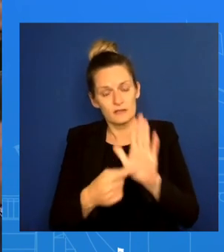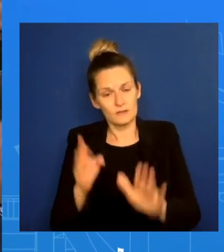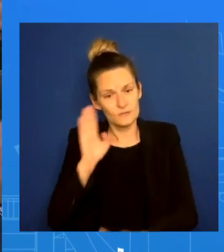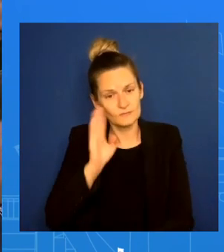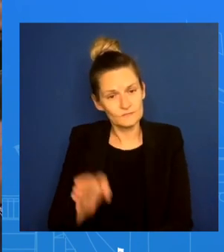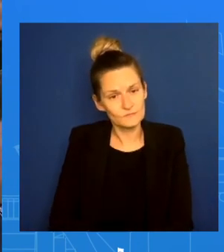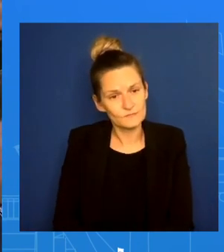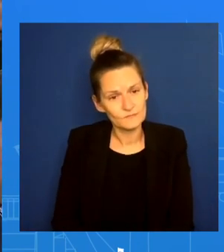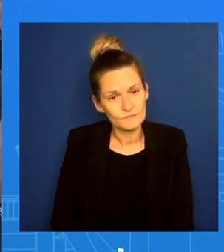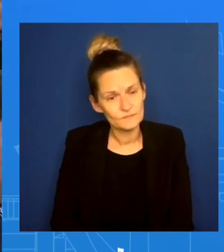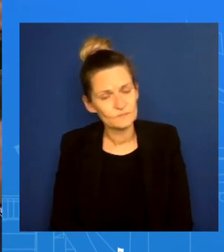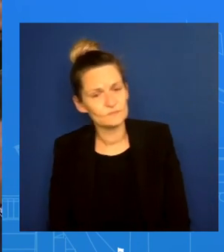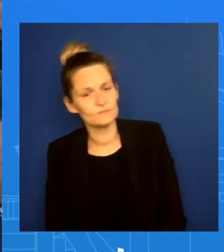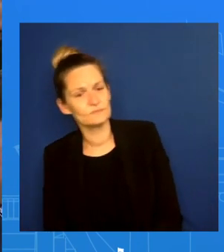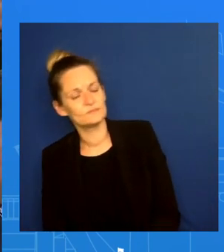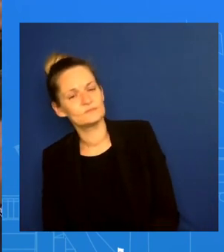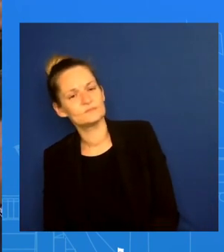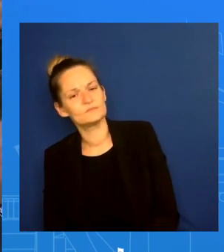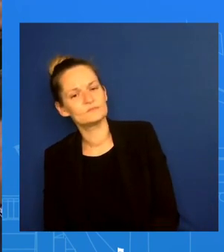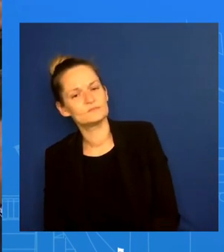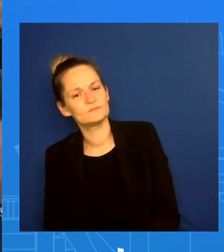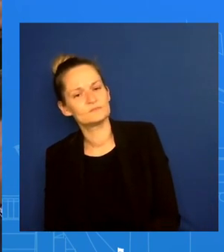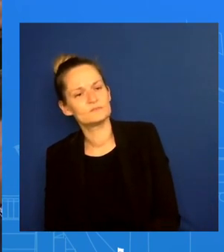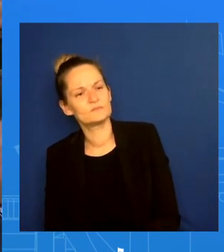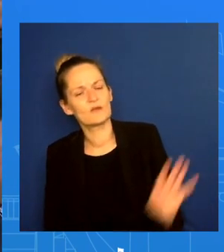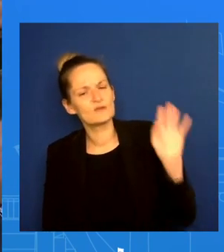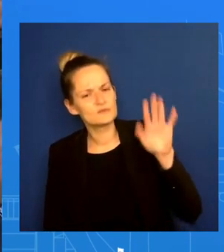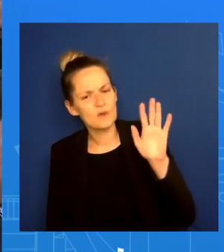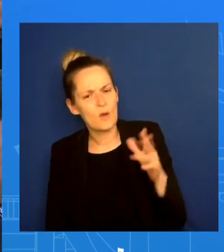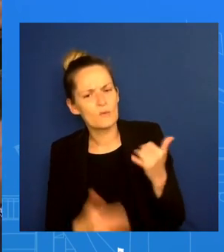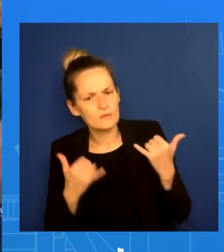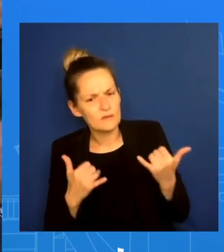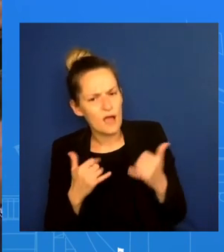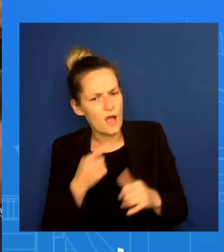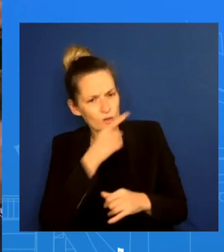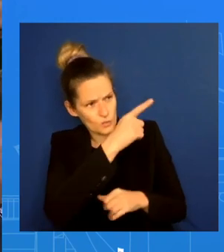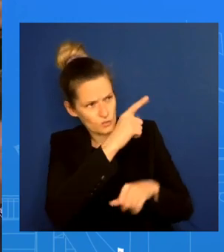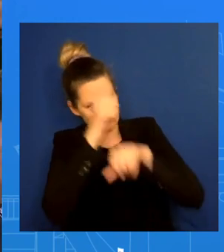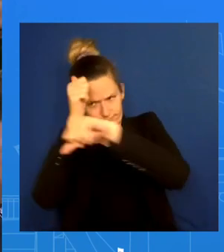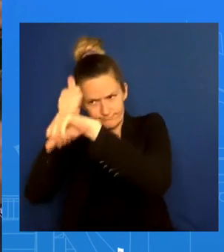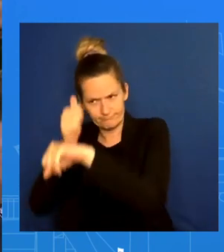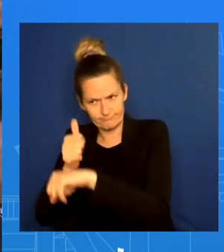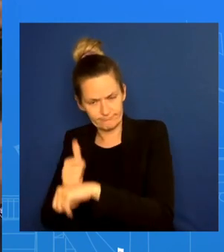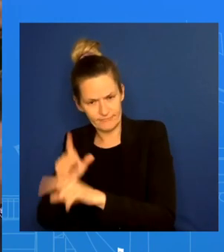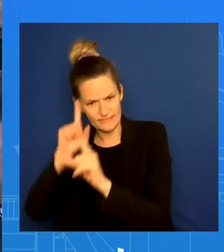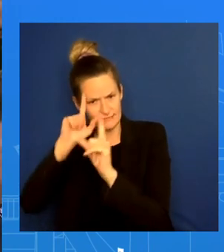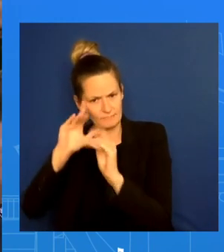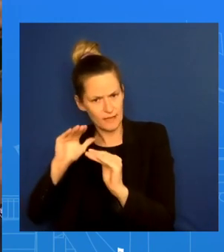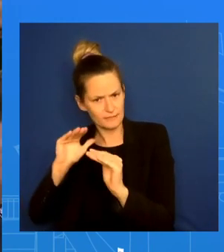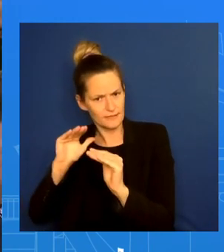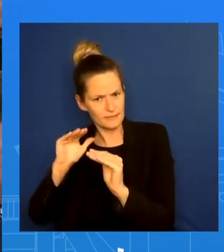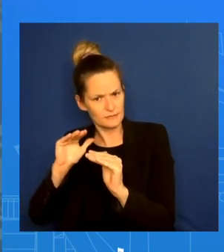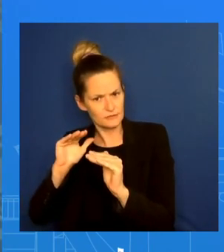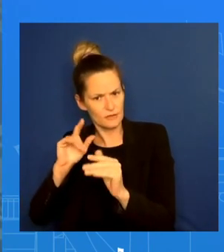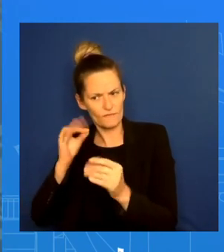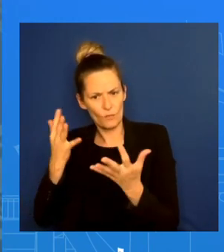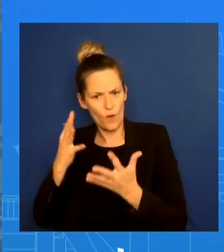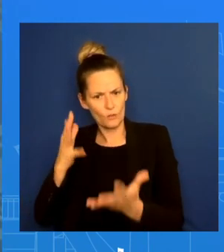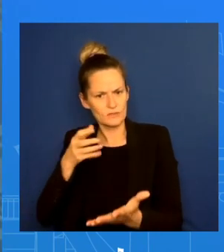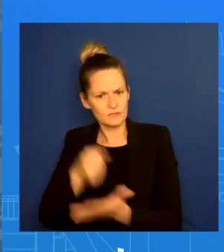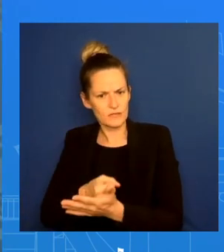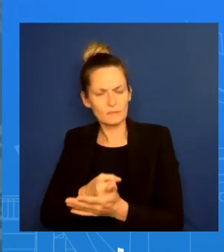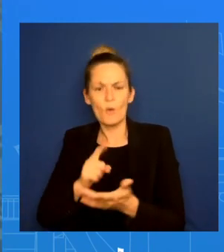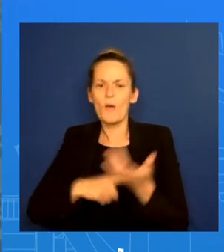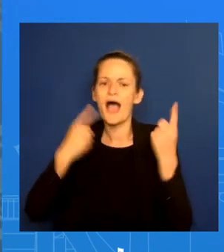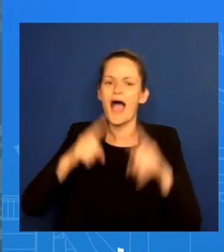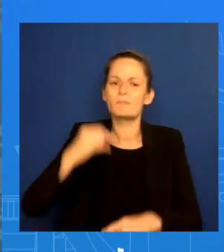that we're not headed to a recession, we're not in a recession. What happens if the NBER does declare we're in a recession? That's a hypothetical. I'm not